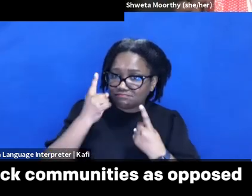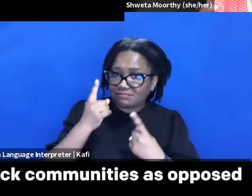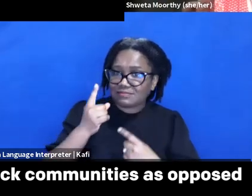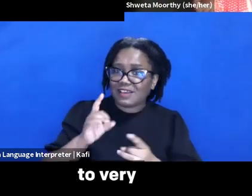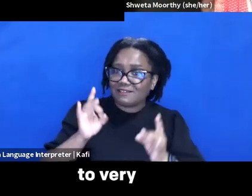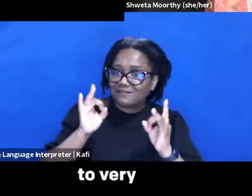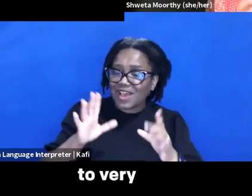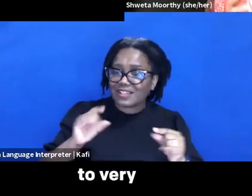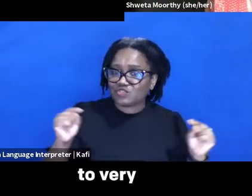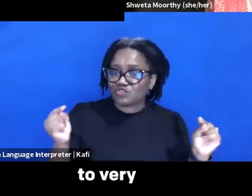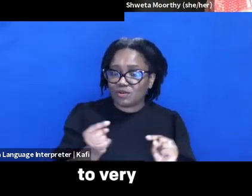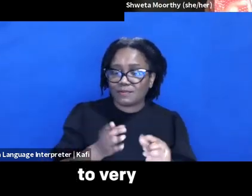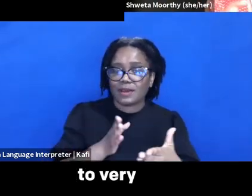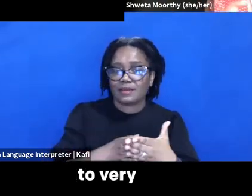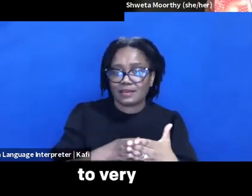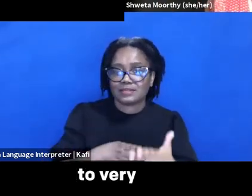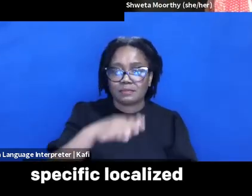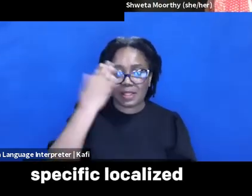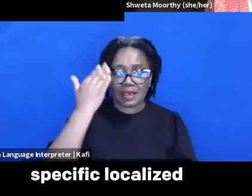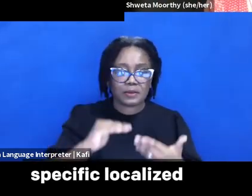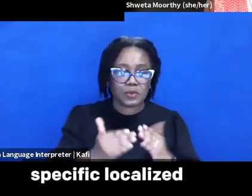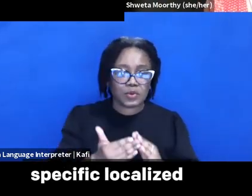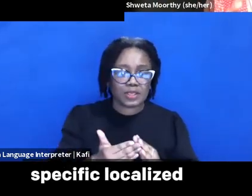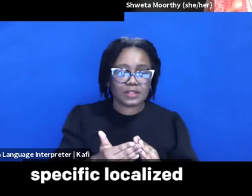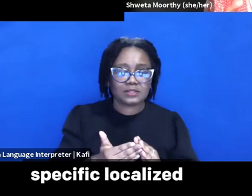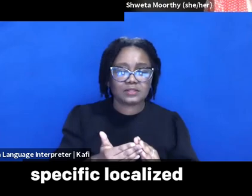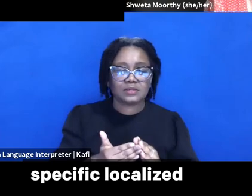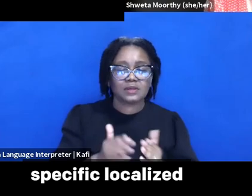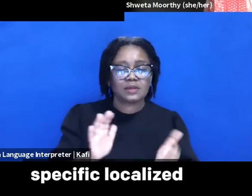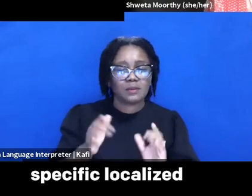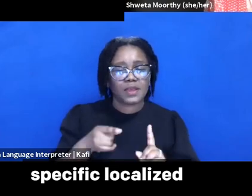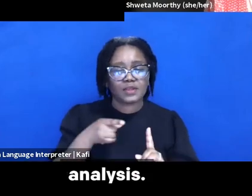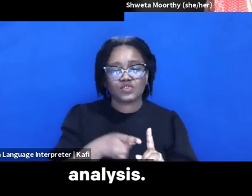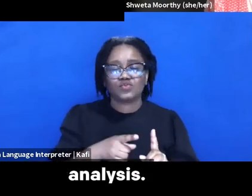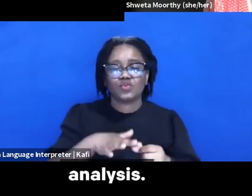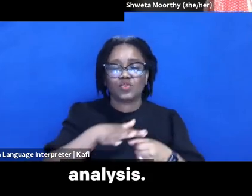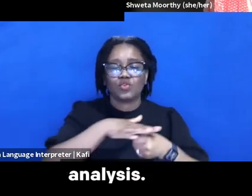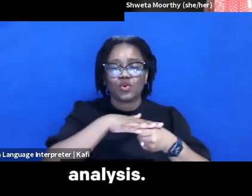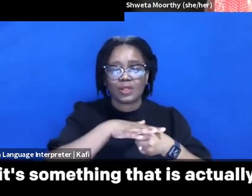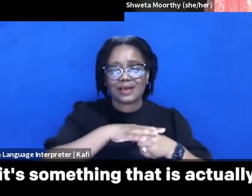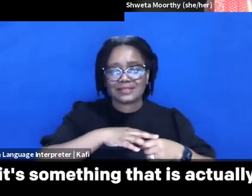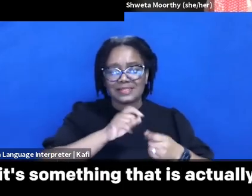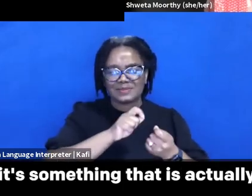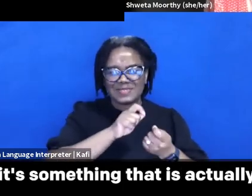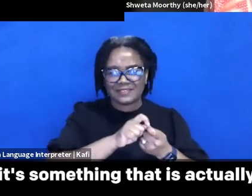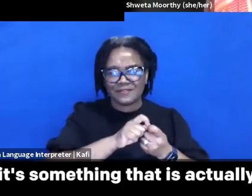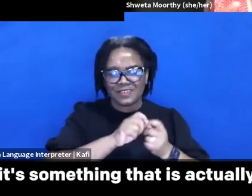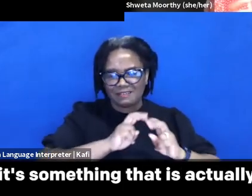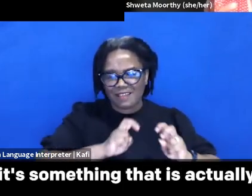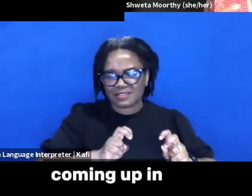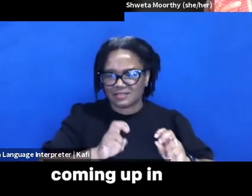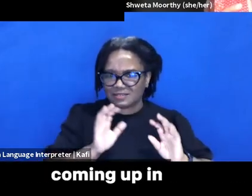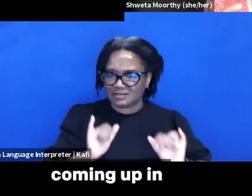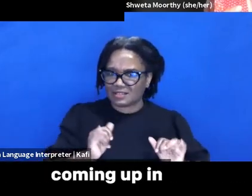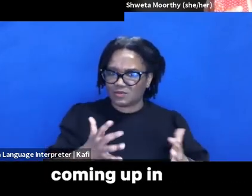as opposed to, very specific localized analysis. And it's something that is